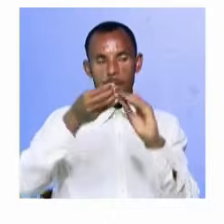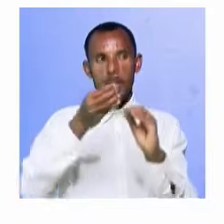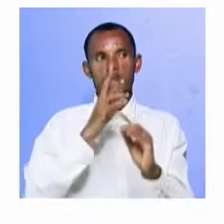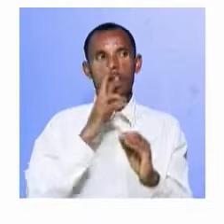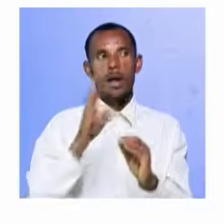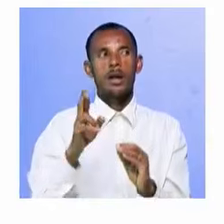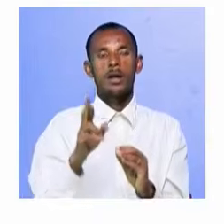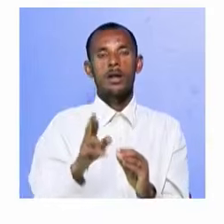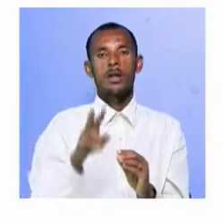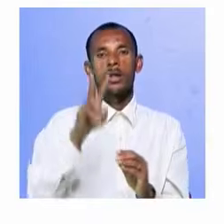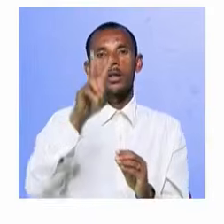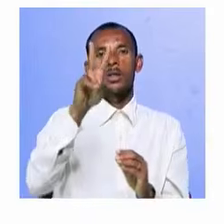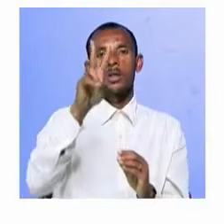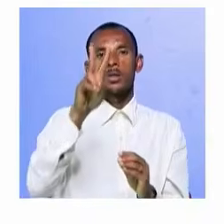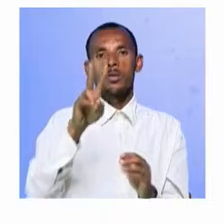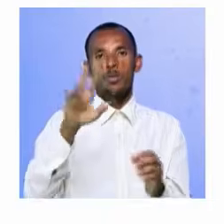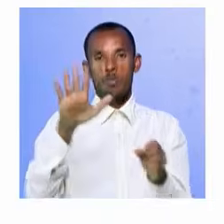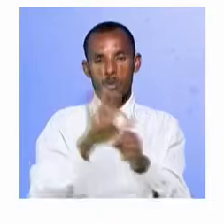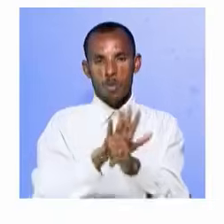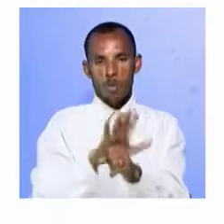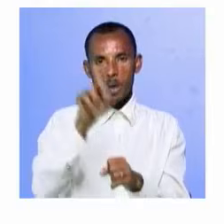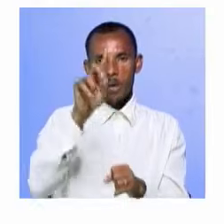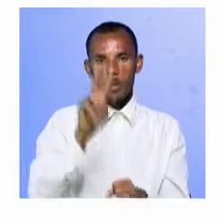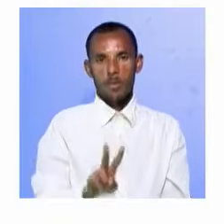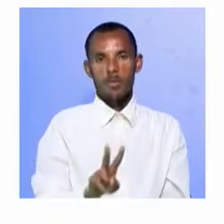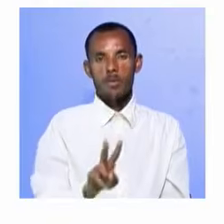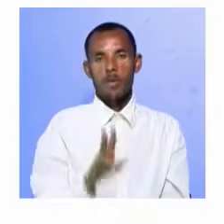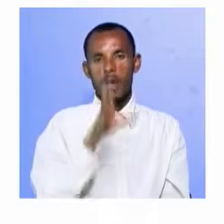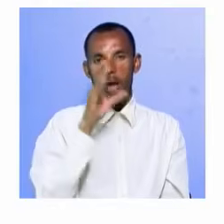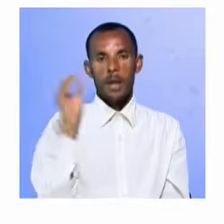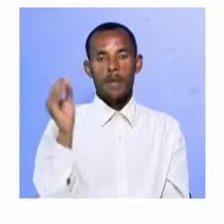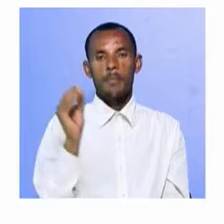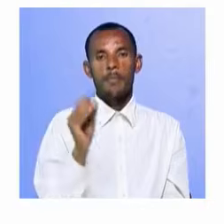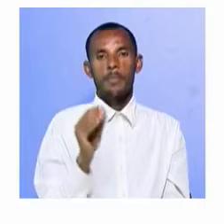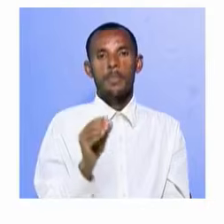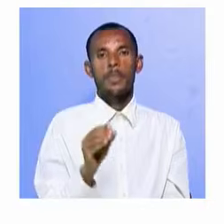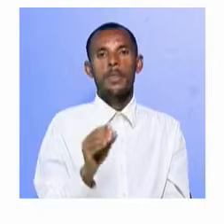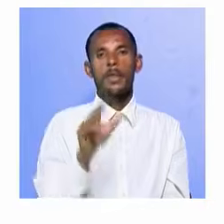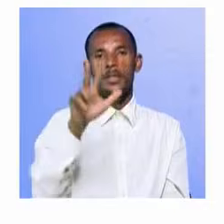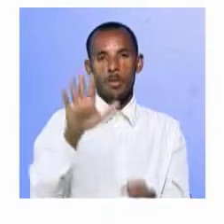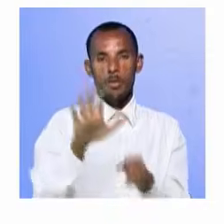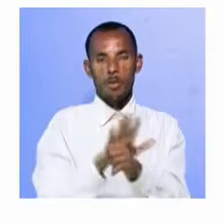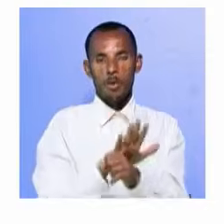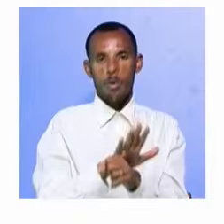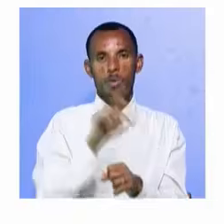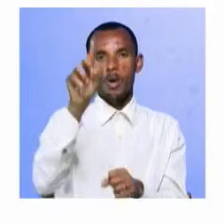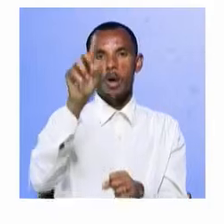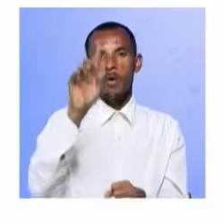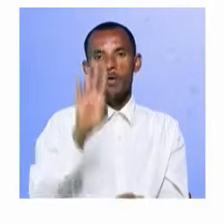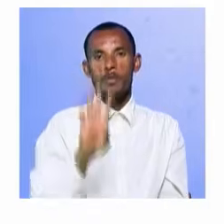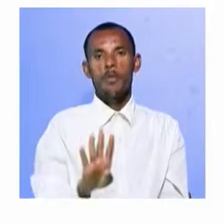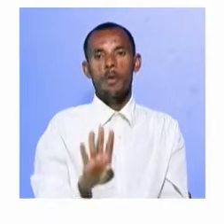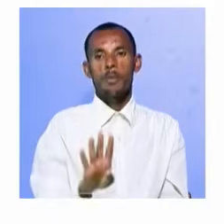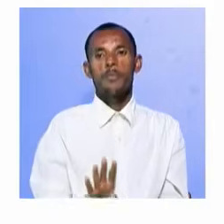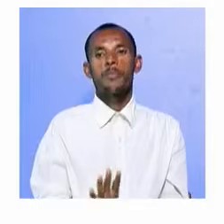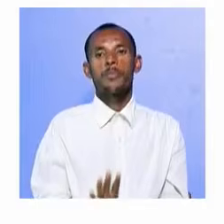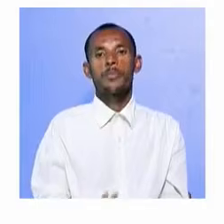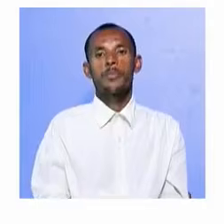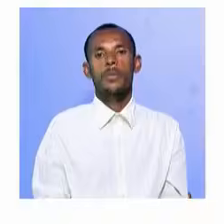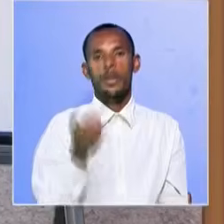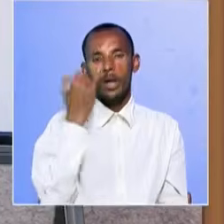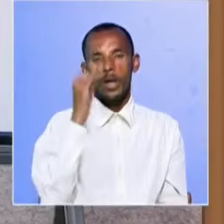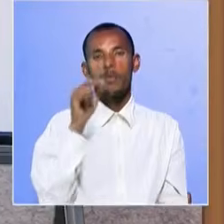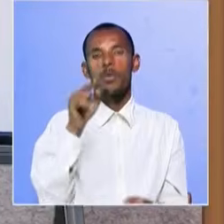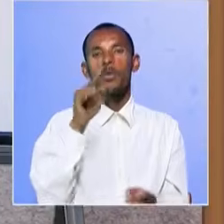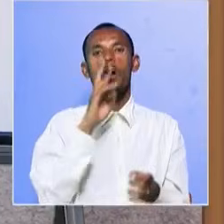are 2.5 and 3 and 1 over 4. Okay, if